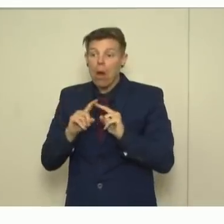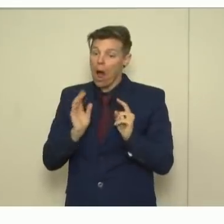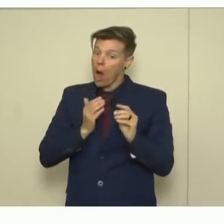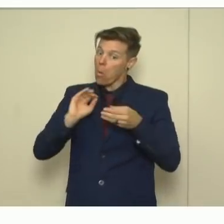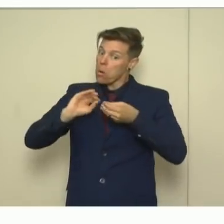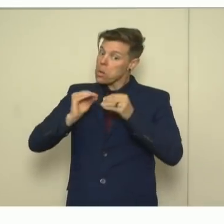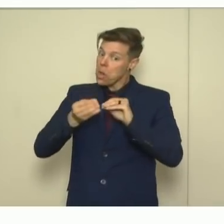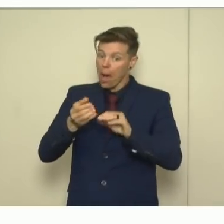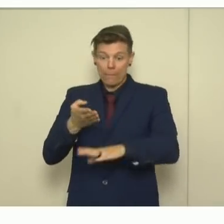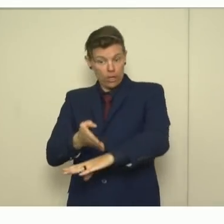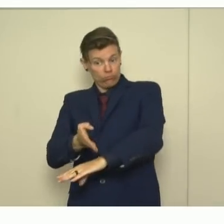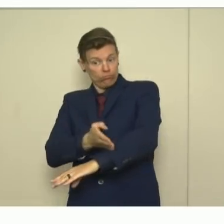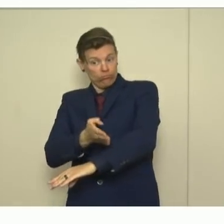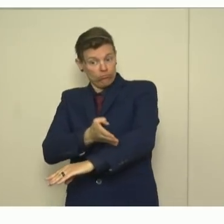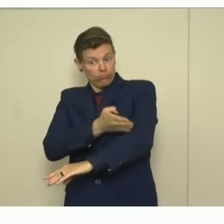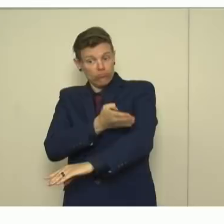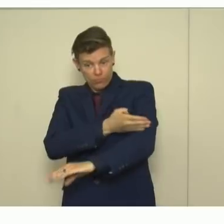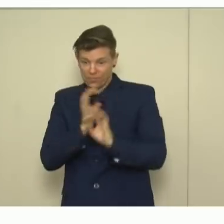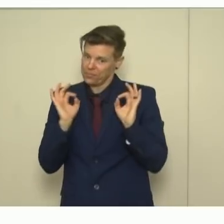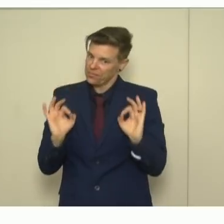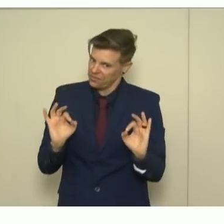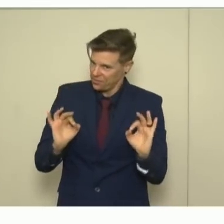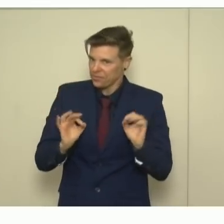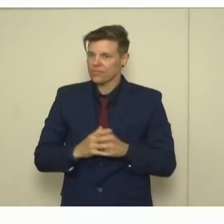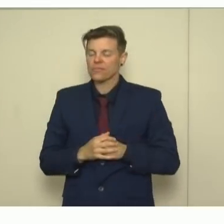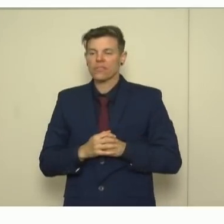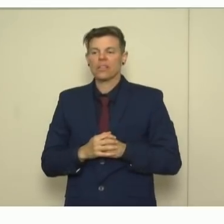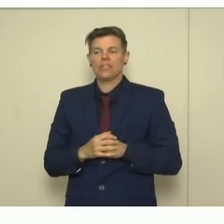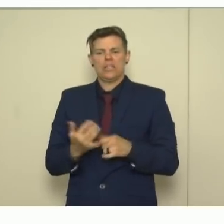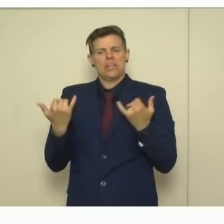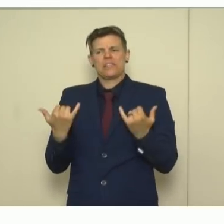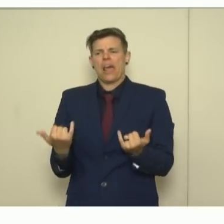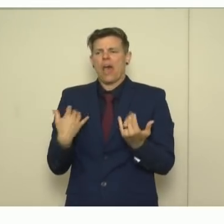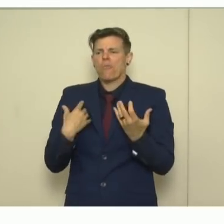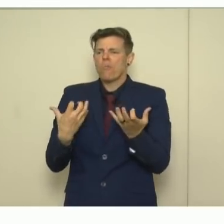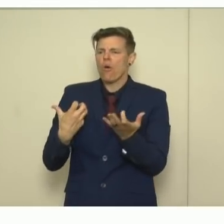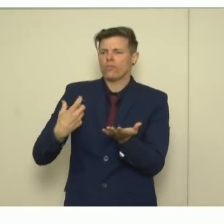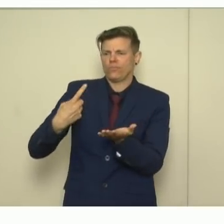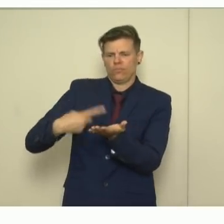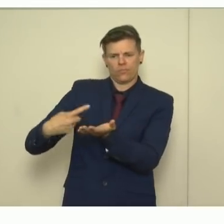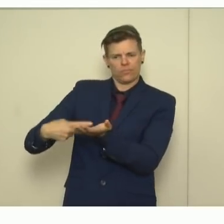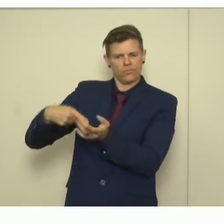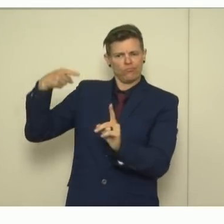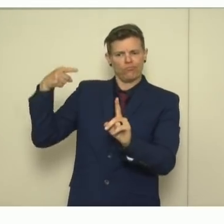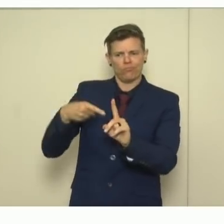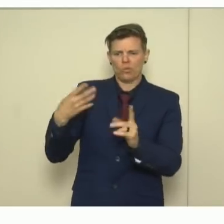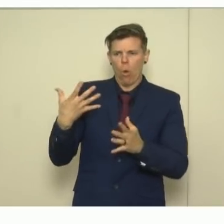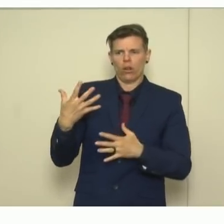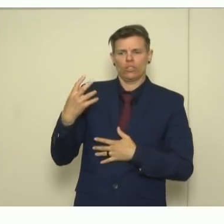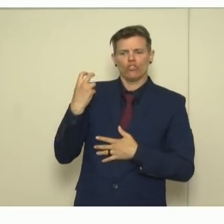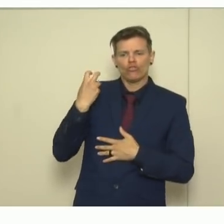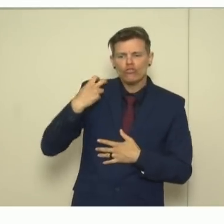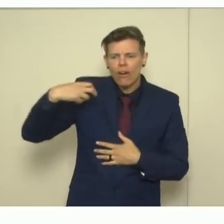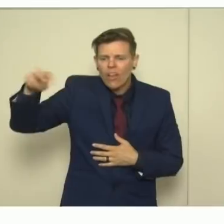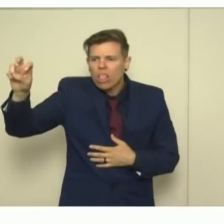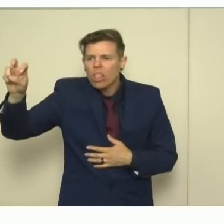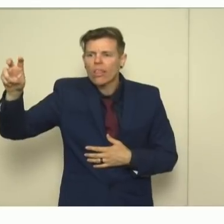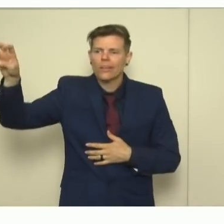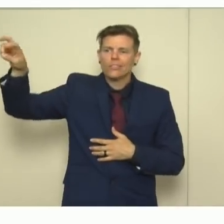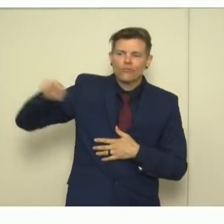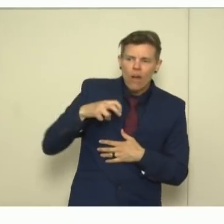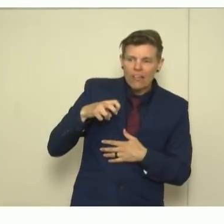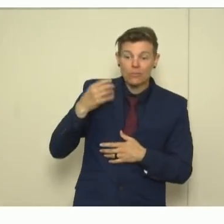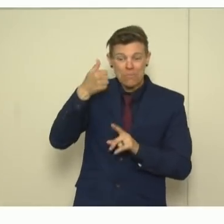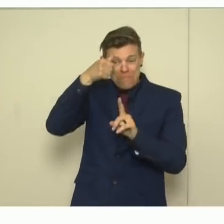done. We are looking at travel. We get this generic data from cell phones. We don't know whose cell phone is which, but we